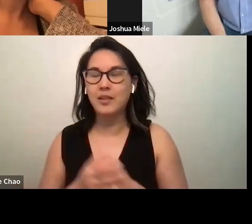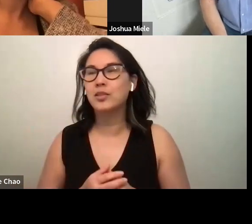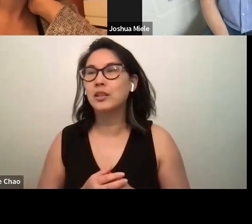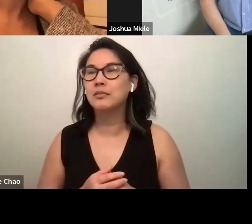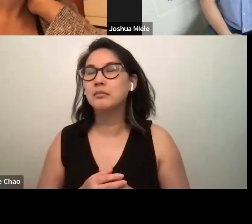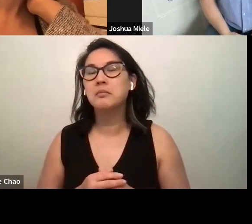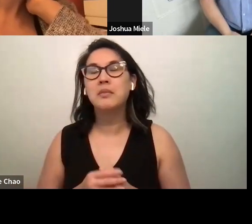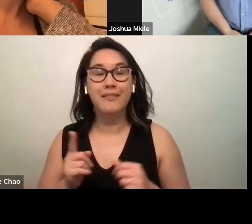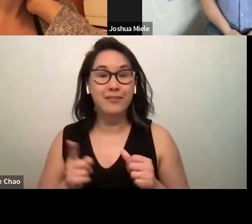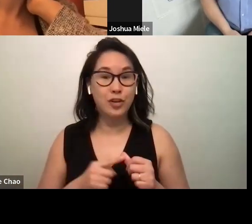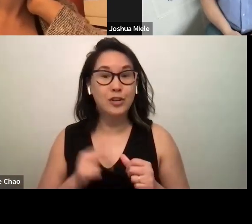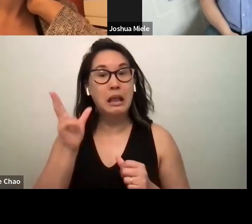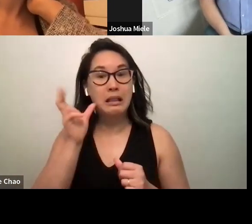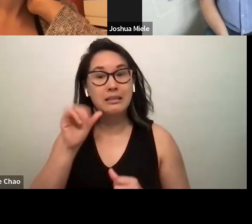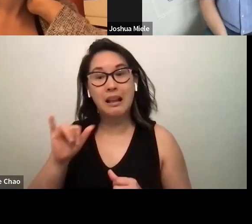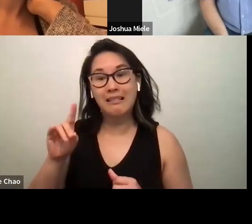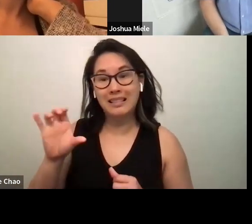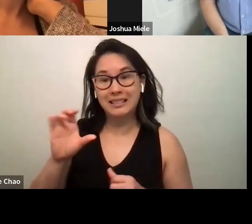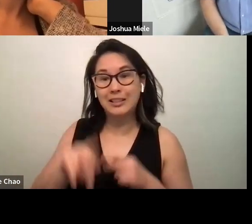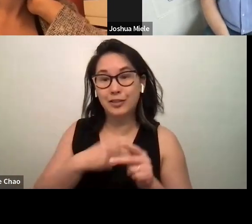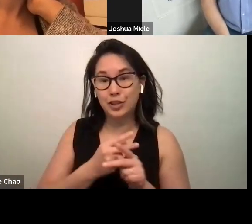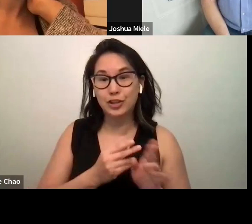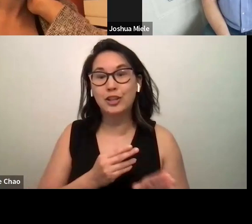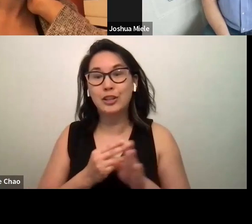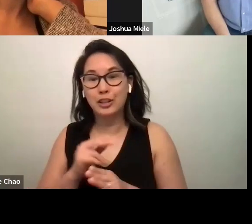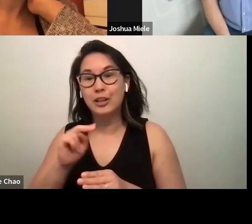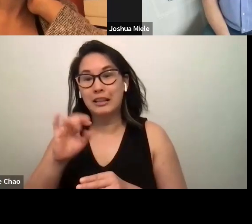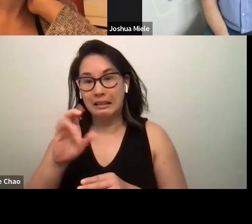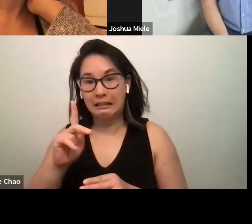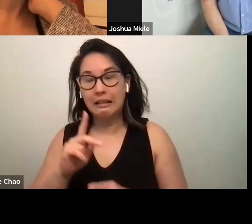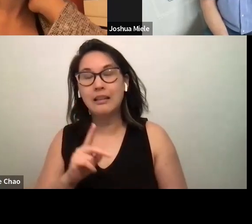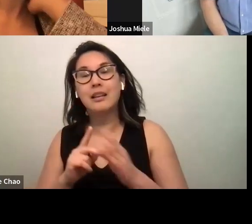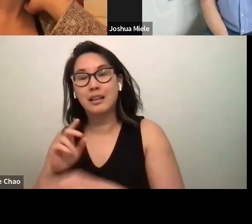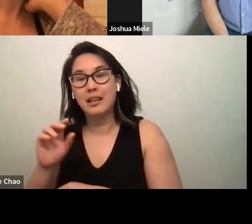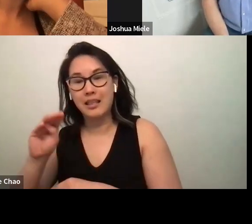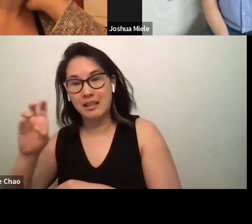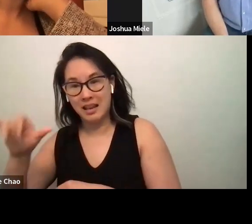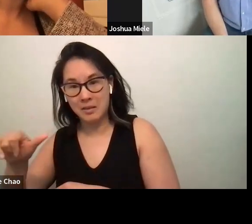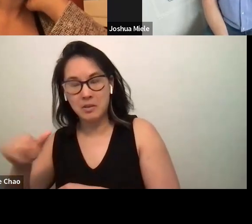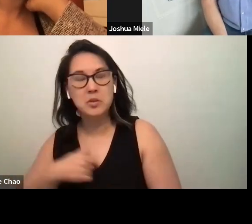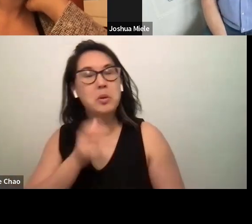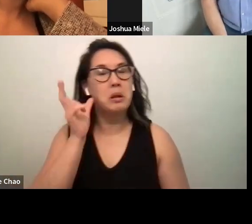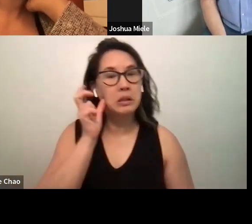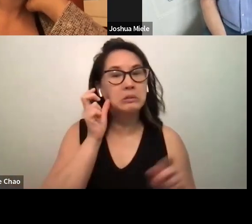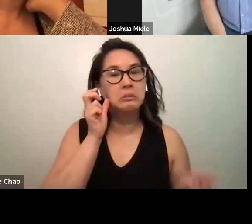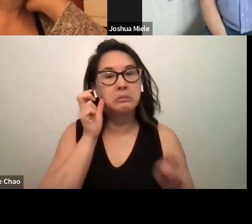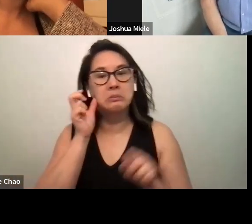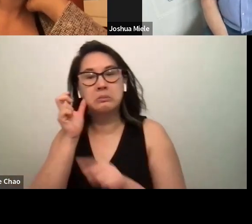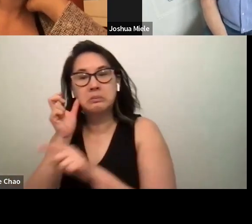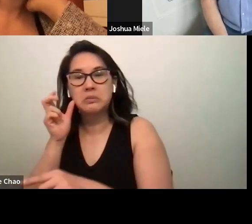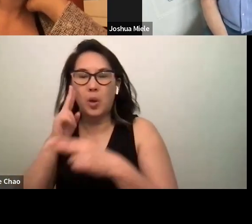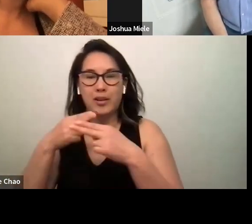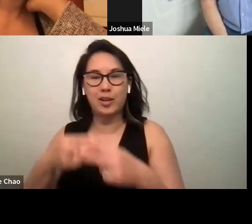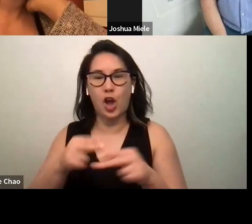first to the IDC version, then I listened to Nick's version, then I listened to Emily's version. So for shorthand, I'll call those